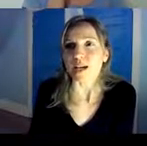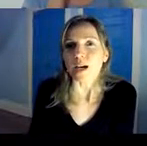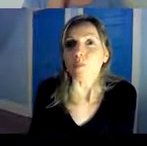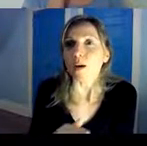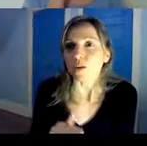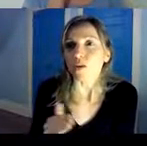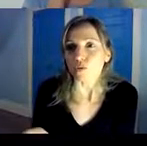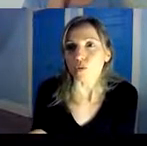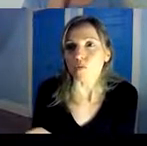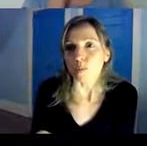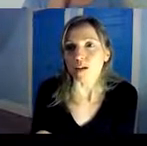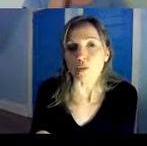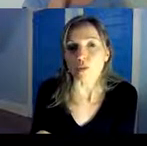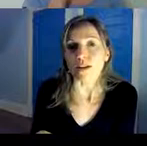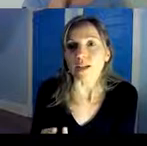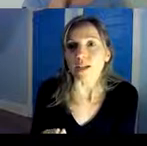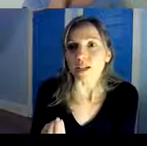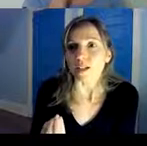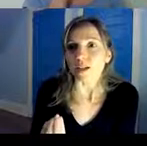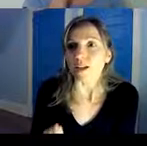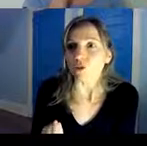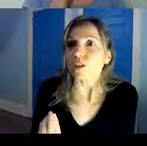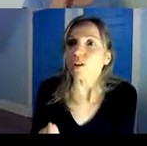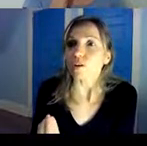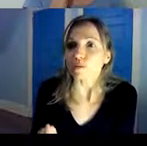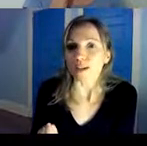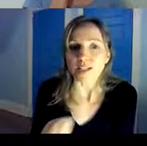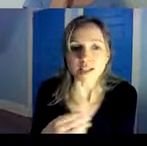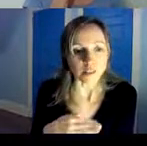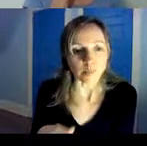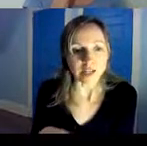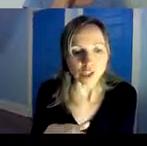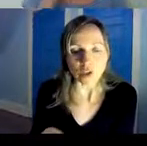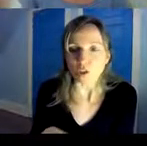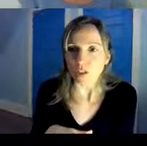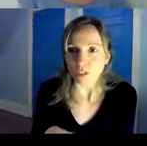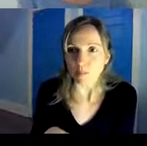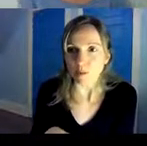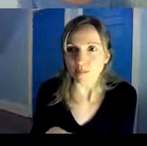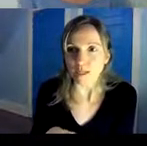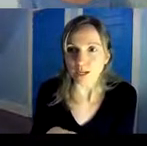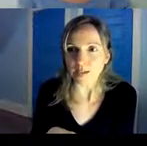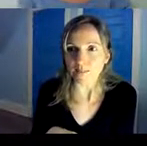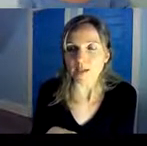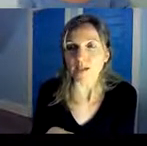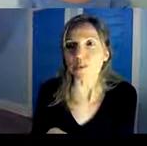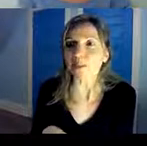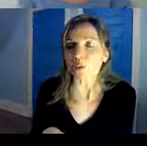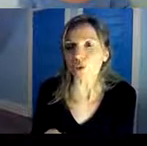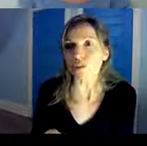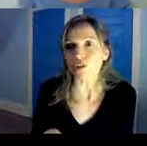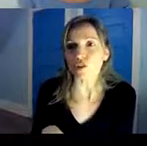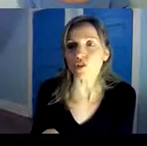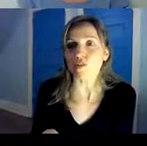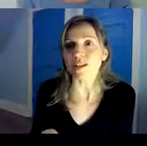is a biocontrol for buckthorn. It's a naturally occurring fungus that they're painting onto the stump after they cut it. It will take up